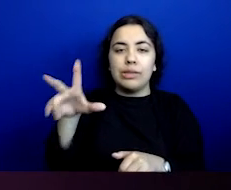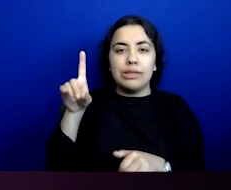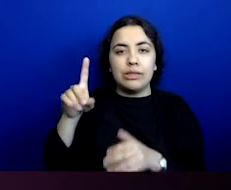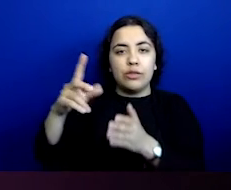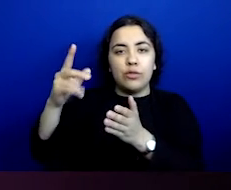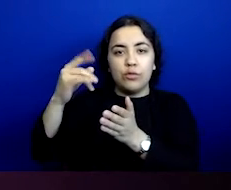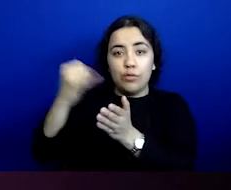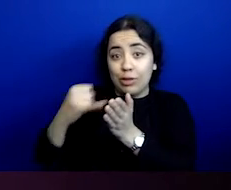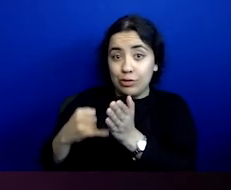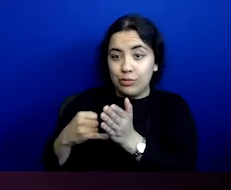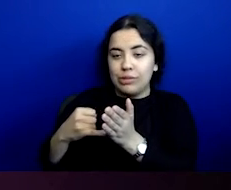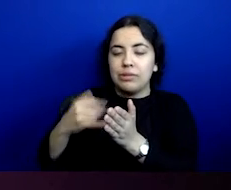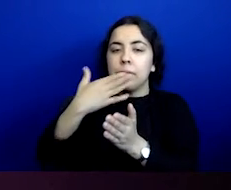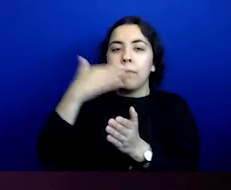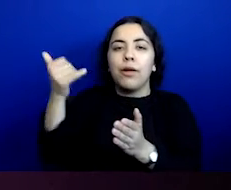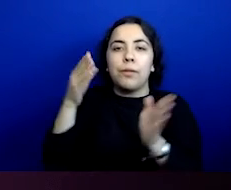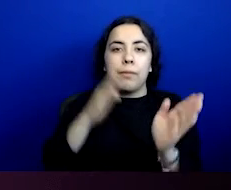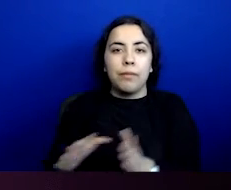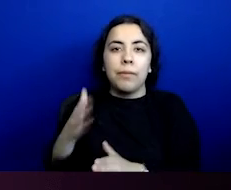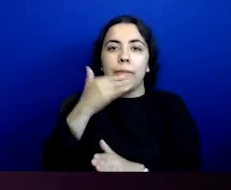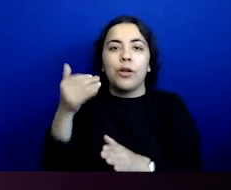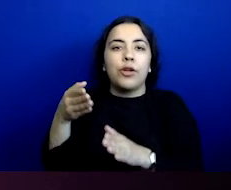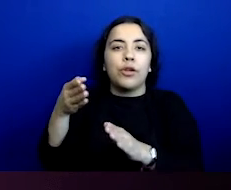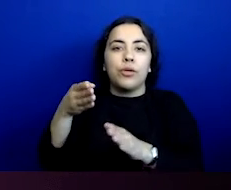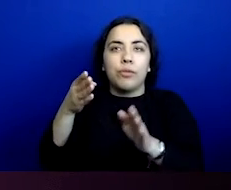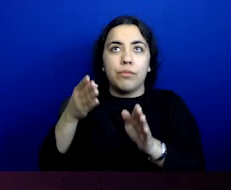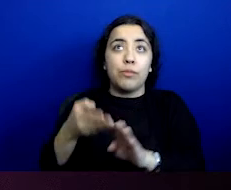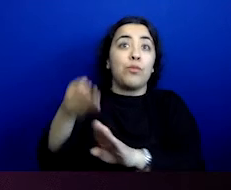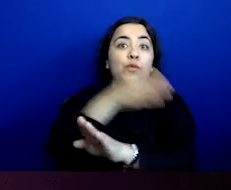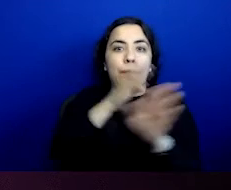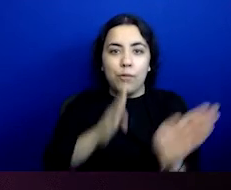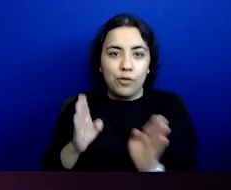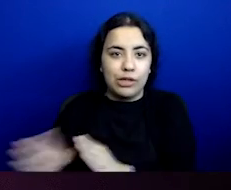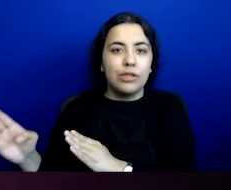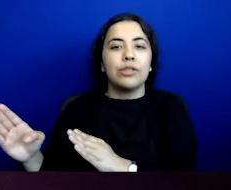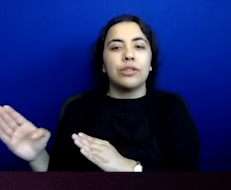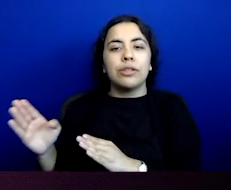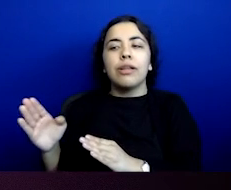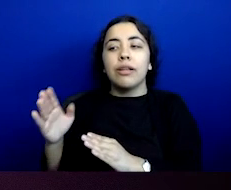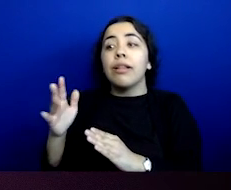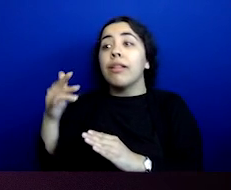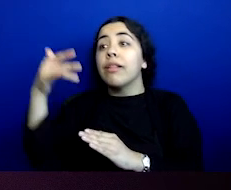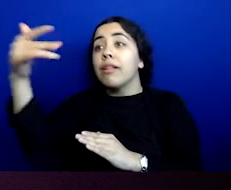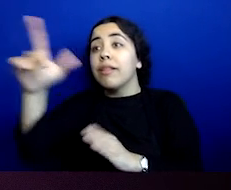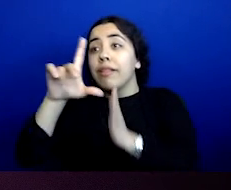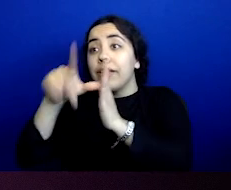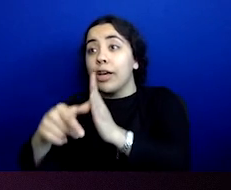better planning and better preparation, all on a single API that they can then reference later.